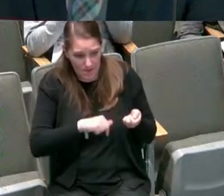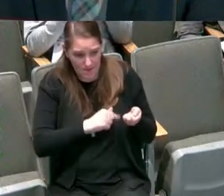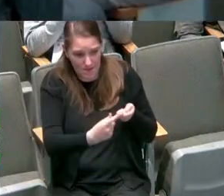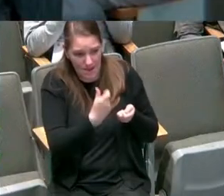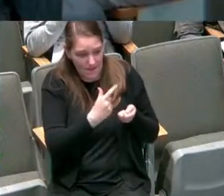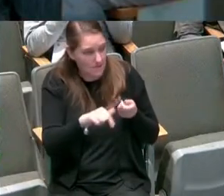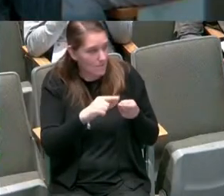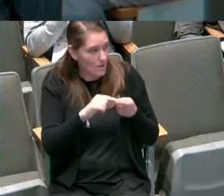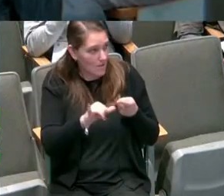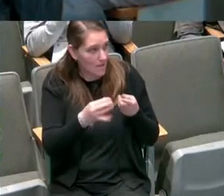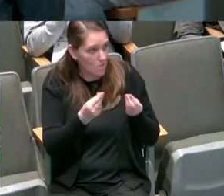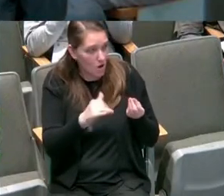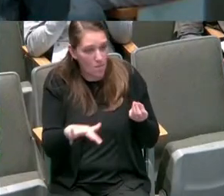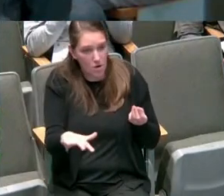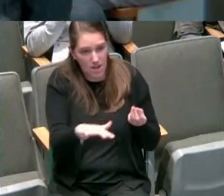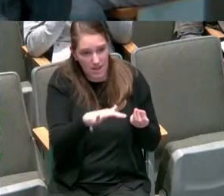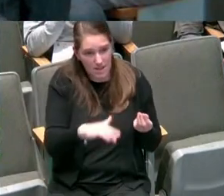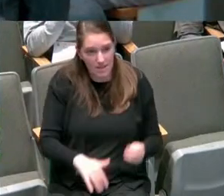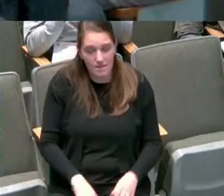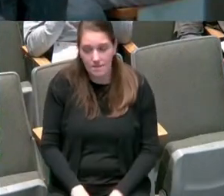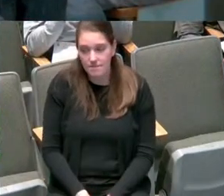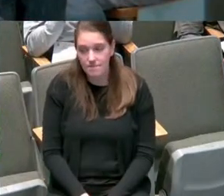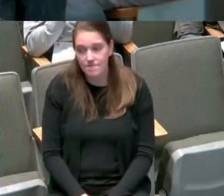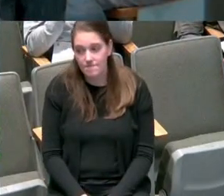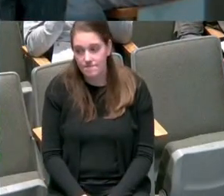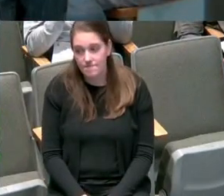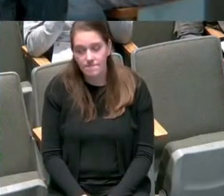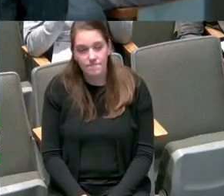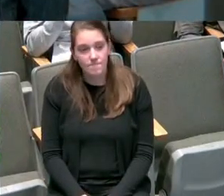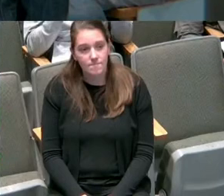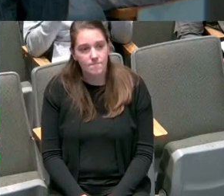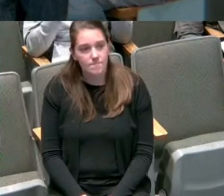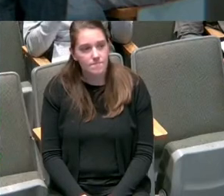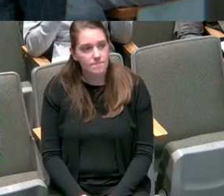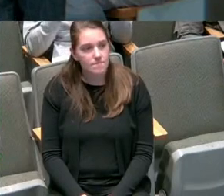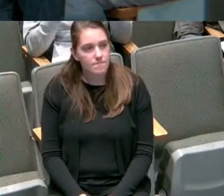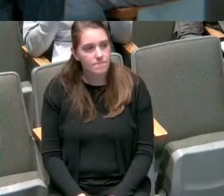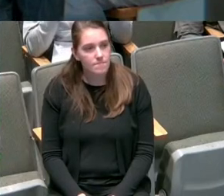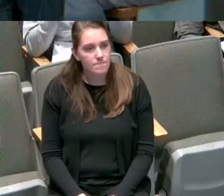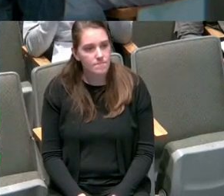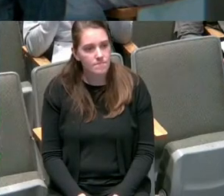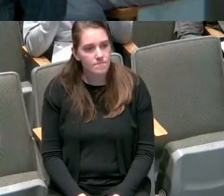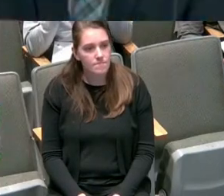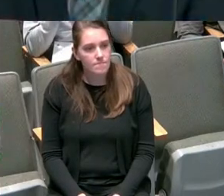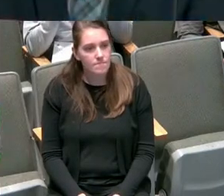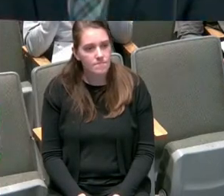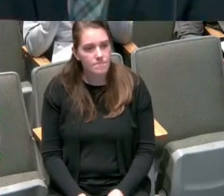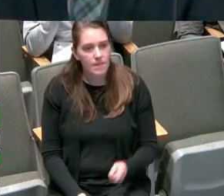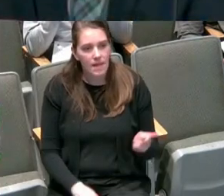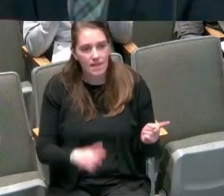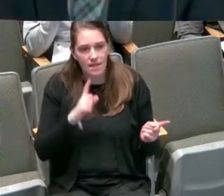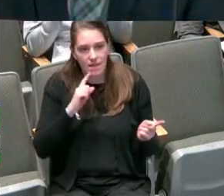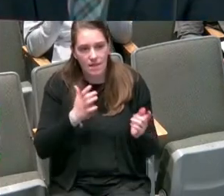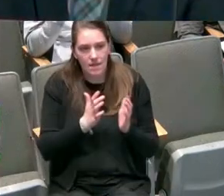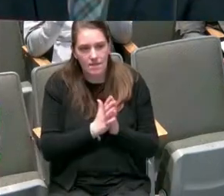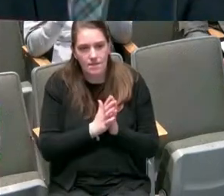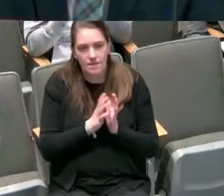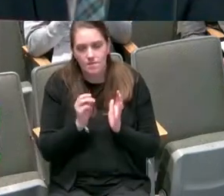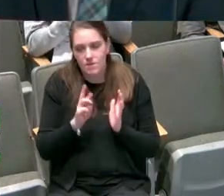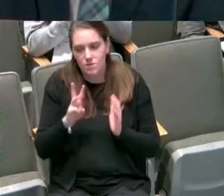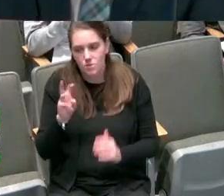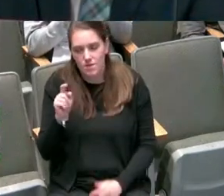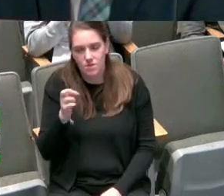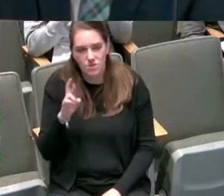the property okay um so I think I'd like to ask Mr westerling to